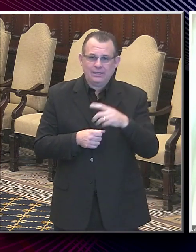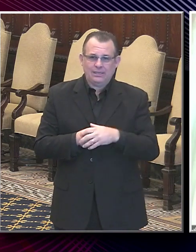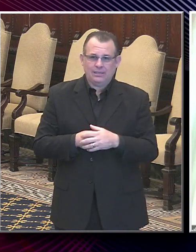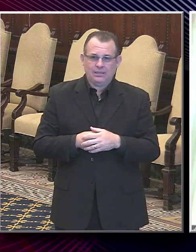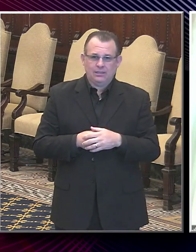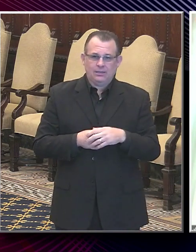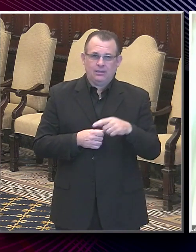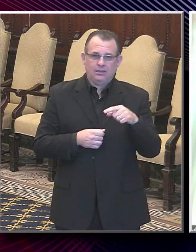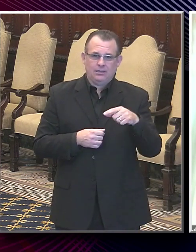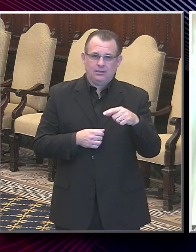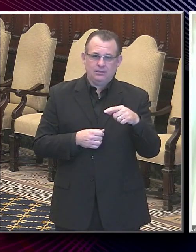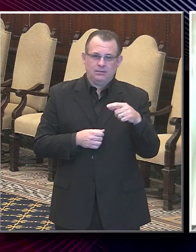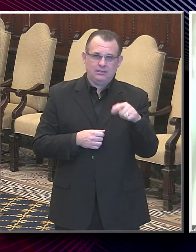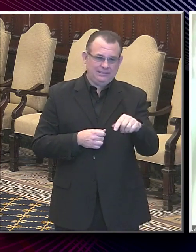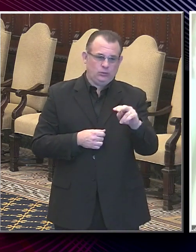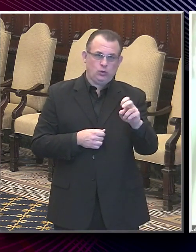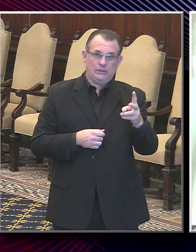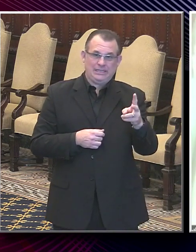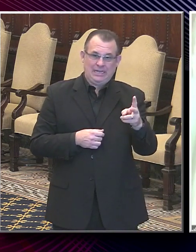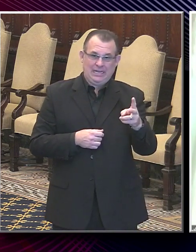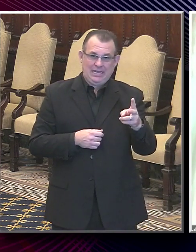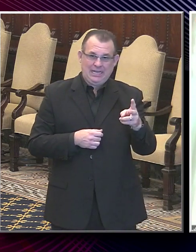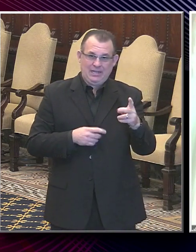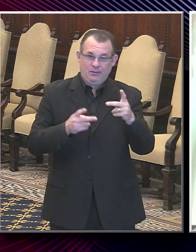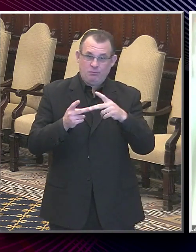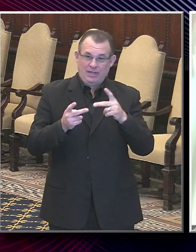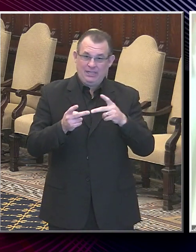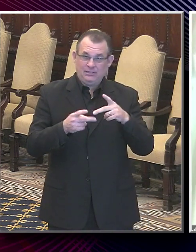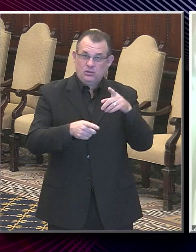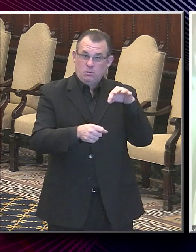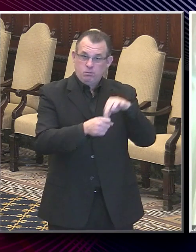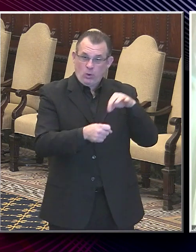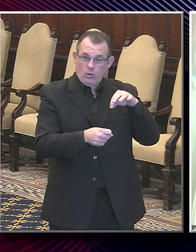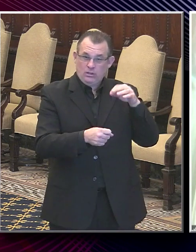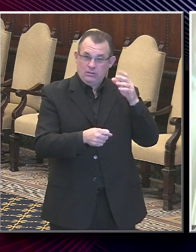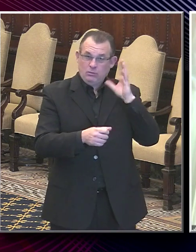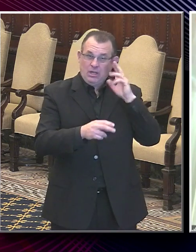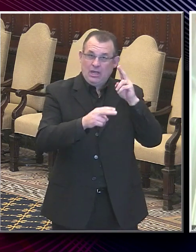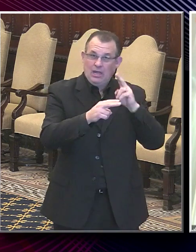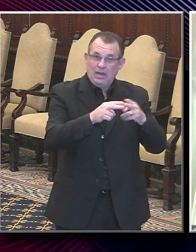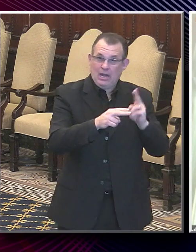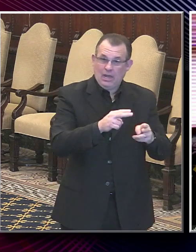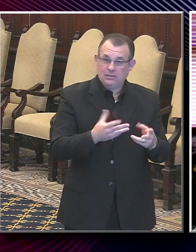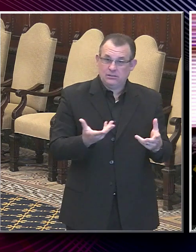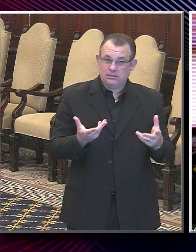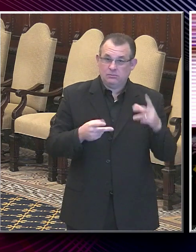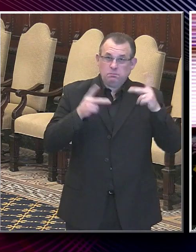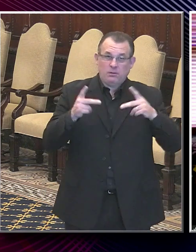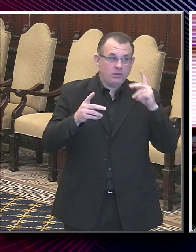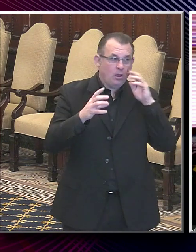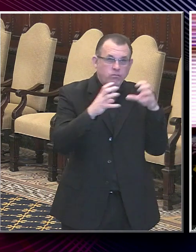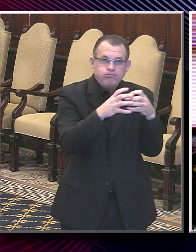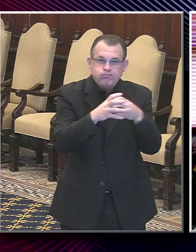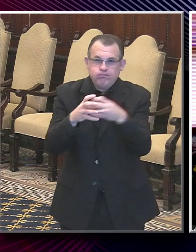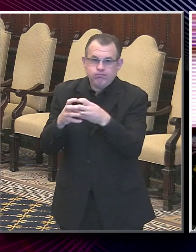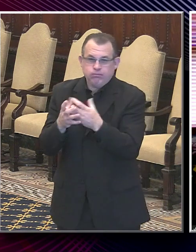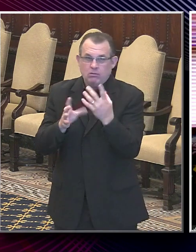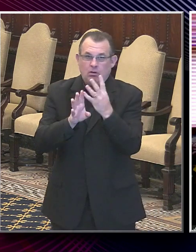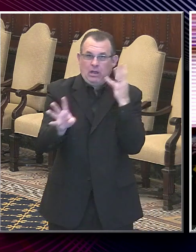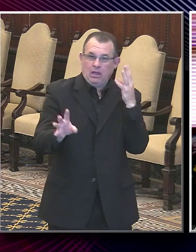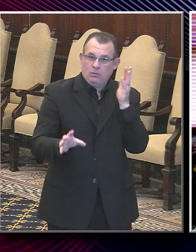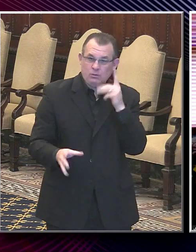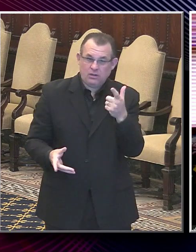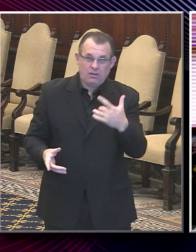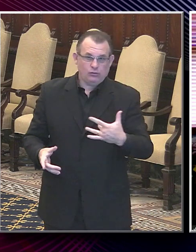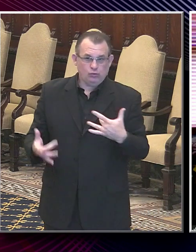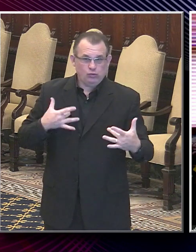you're concerned or not, about there being crowding around polling places? And well, I mean, yeah, we are concerned about